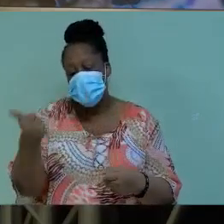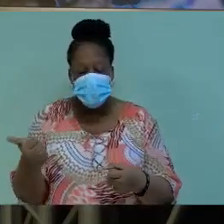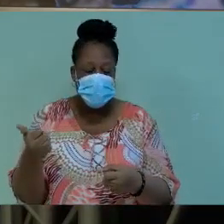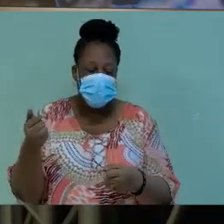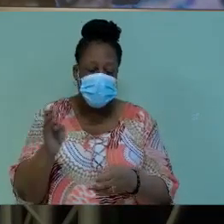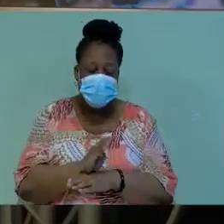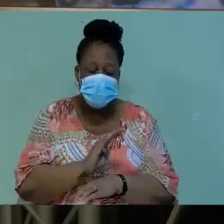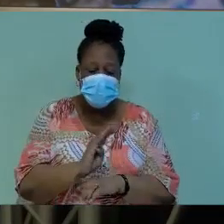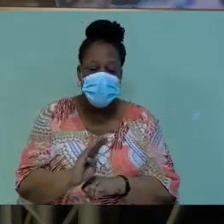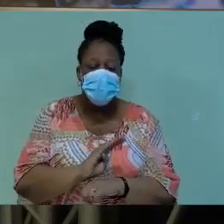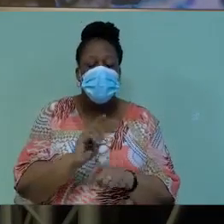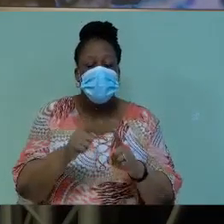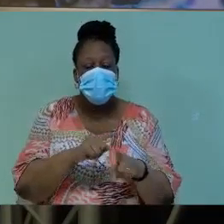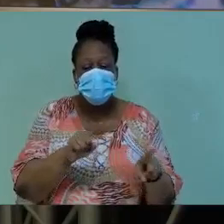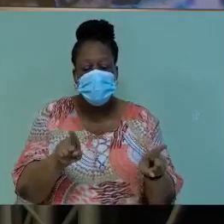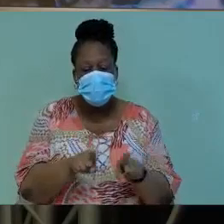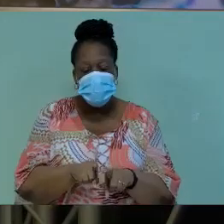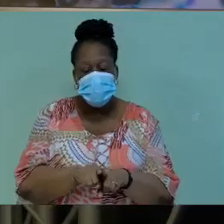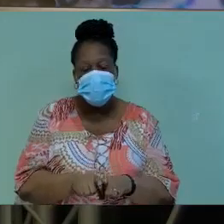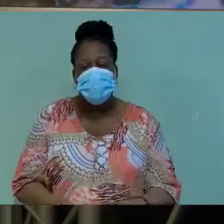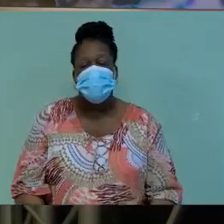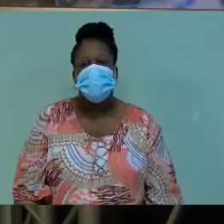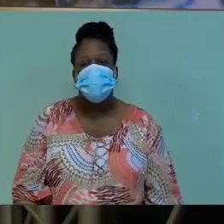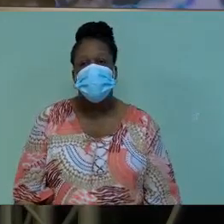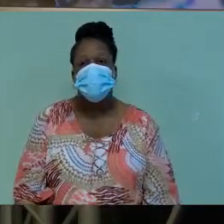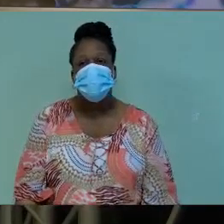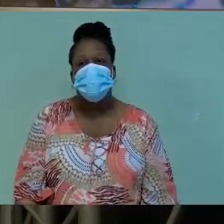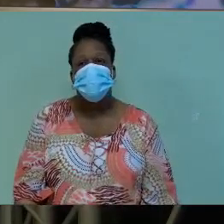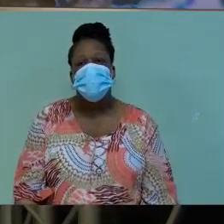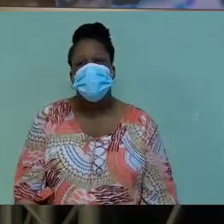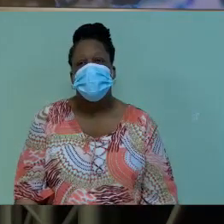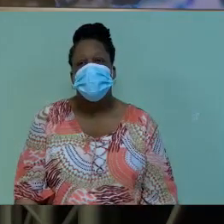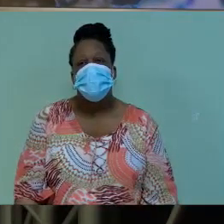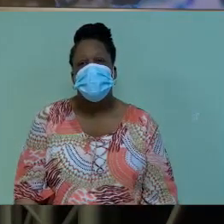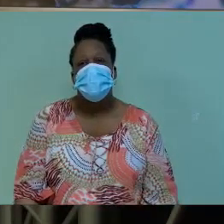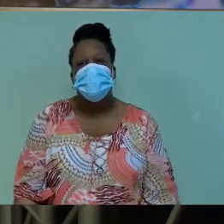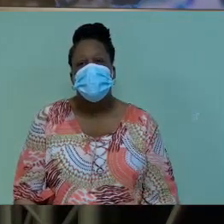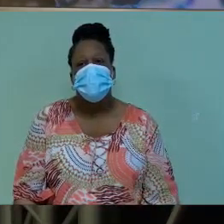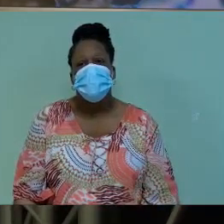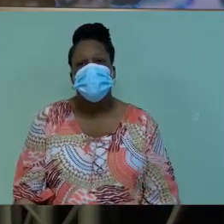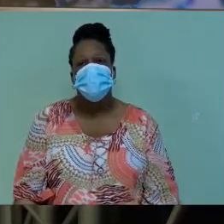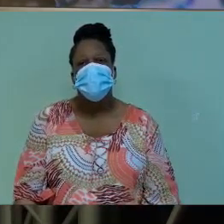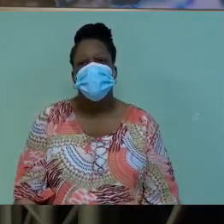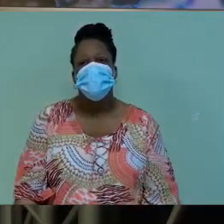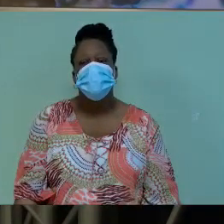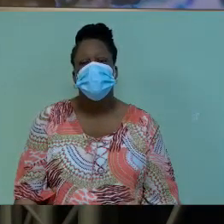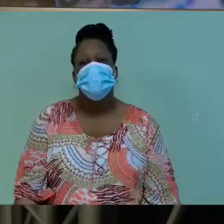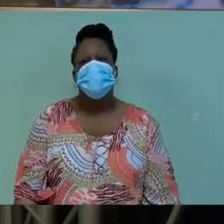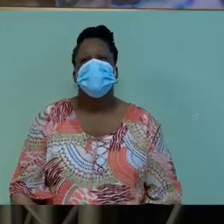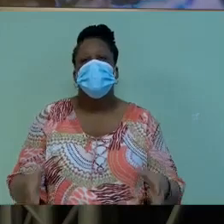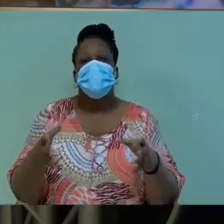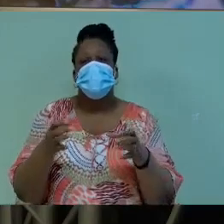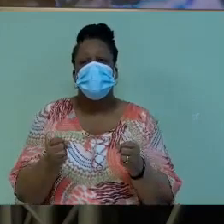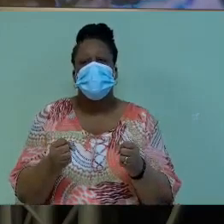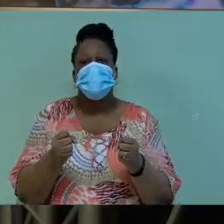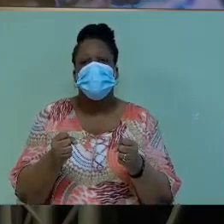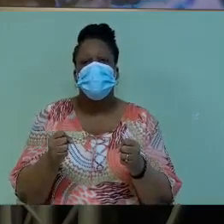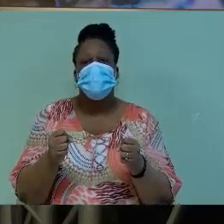platform relates primarily that we are working with Deloitte is to facilitate payments to government, whereby